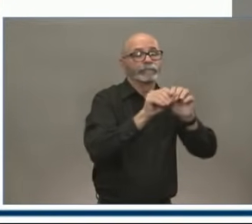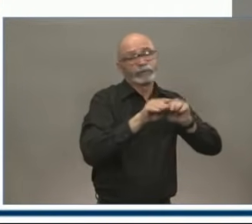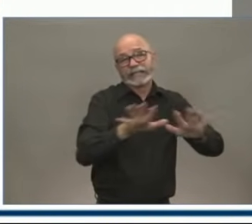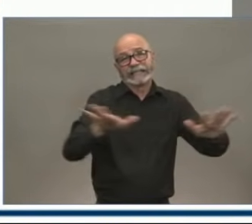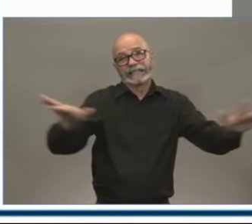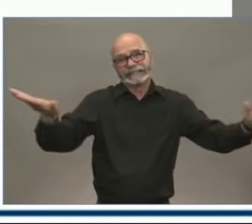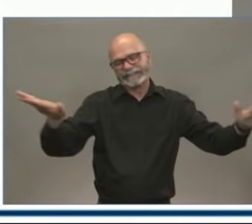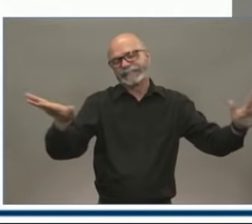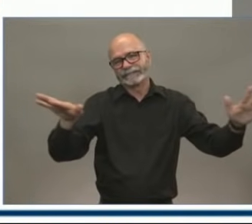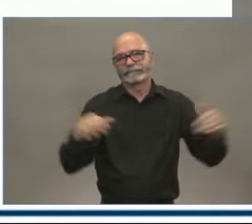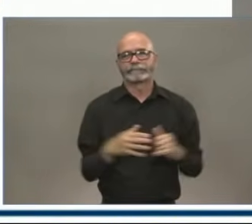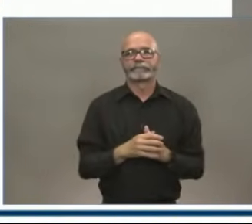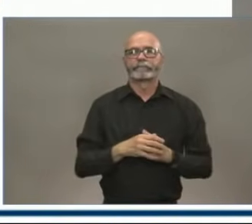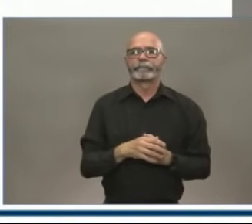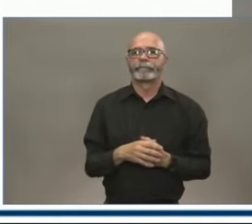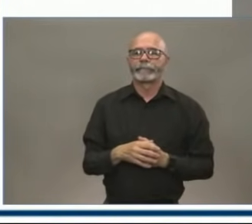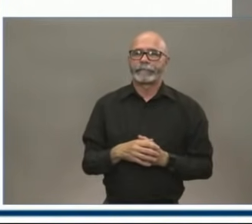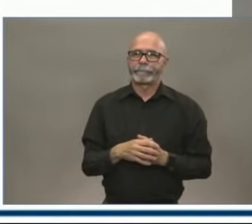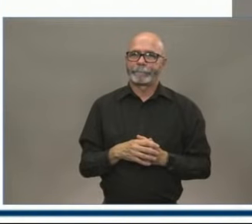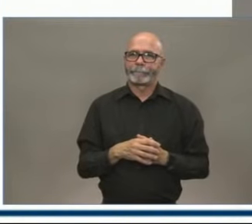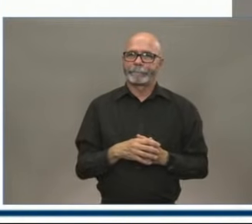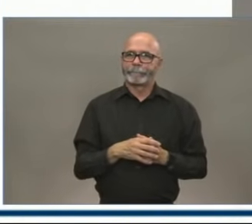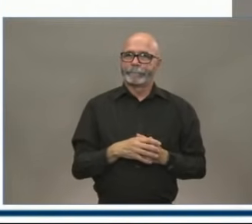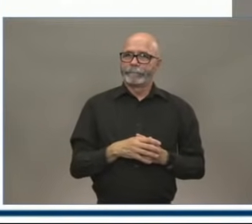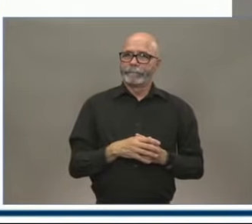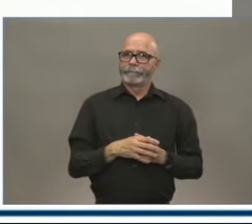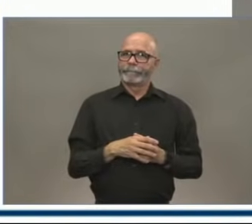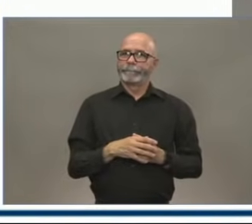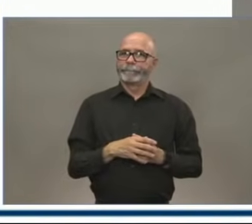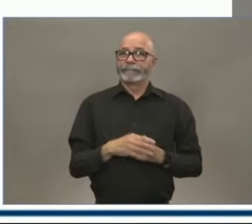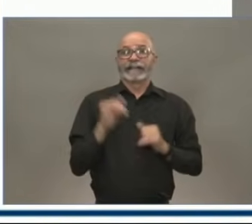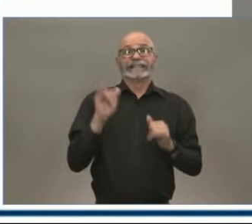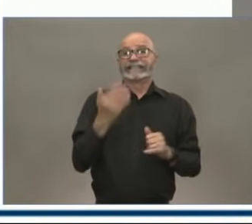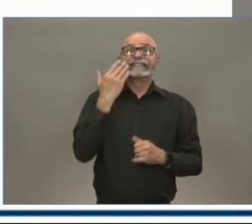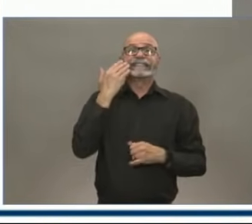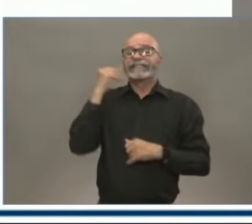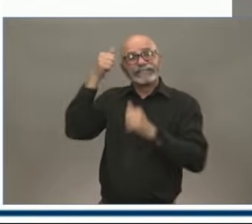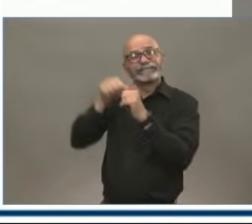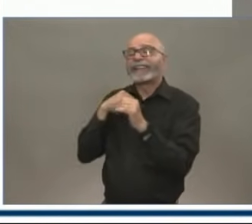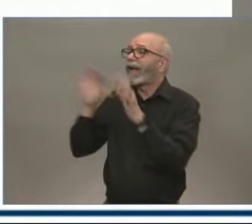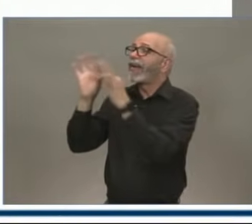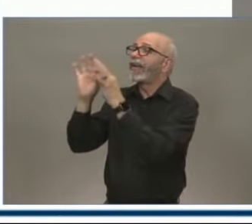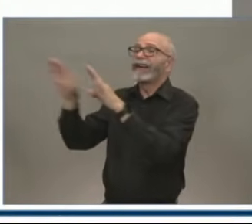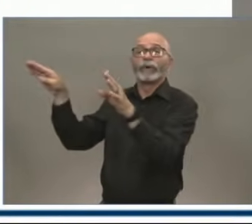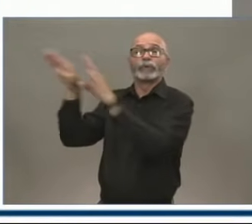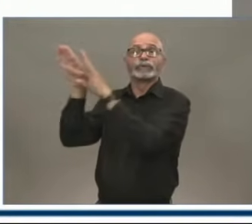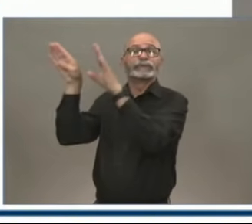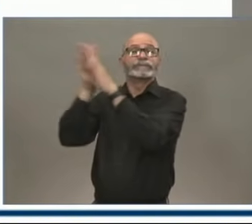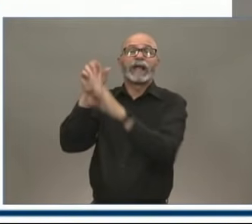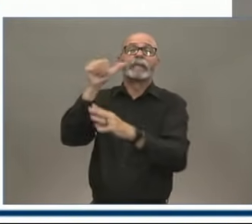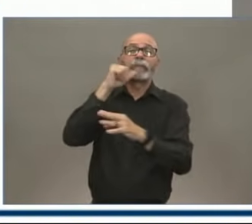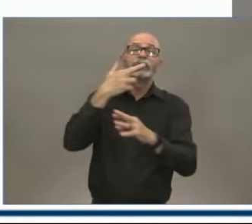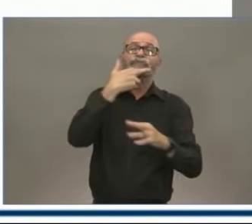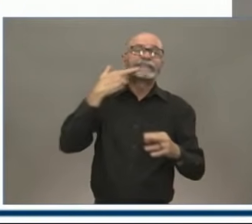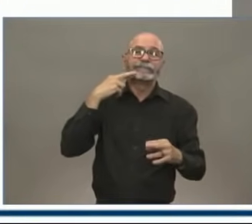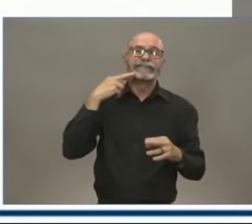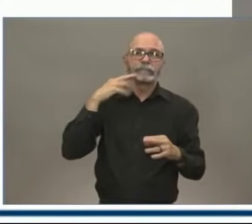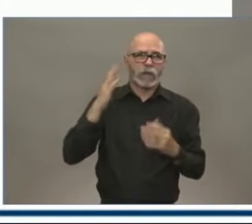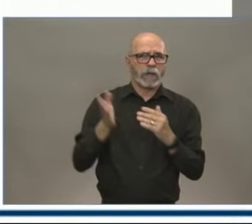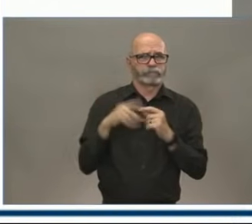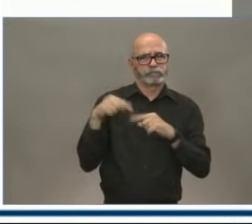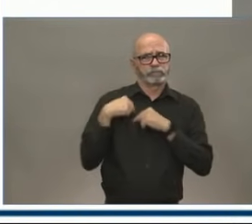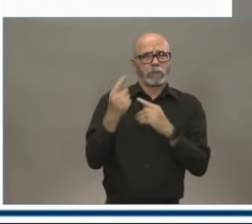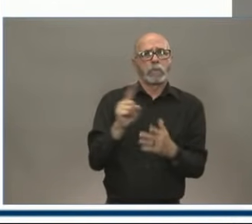We're nearly a week into the most recent restrictions, and as I've outlined in the metro areas of HRM and Hants